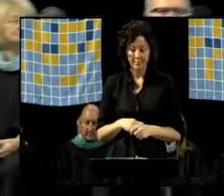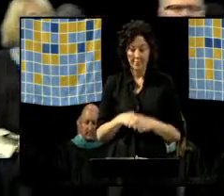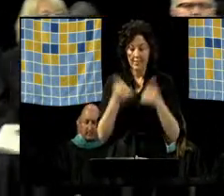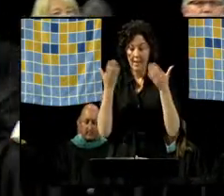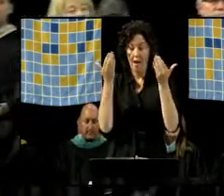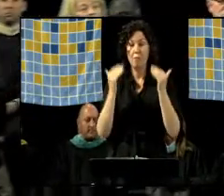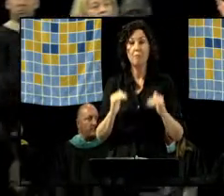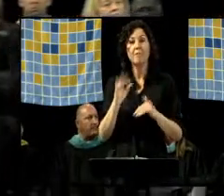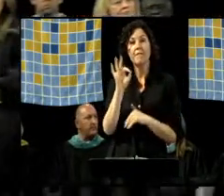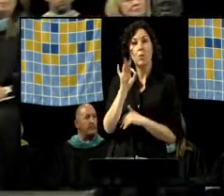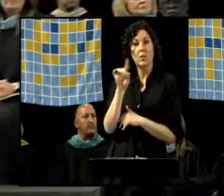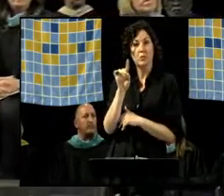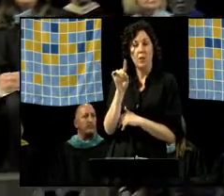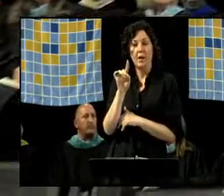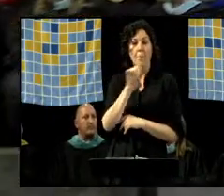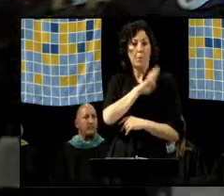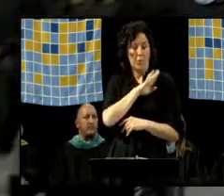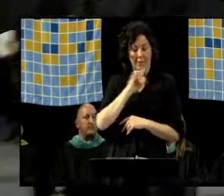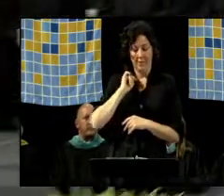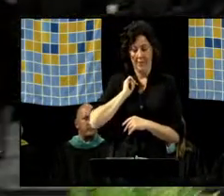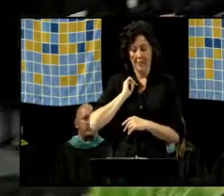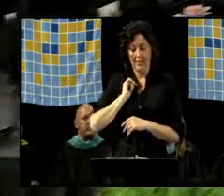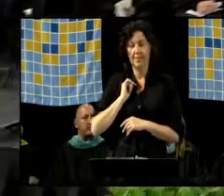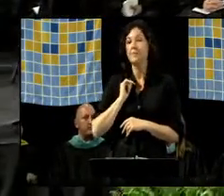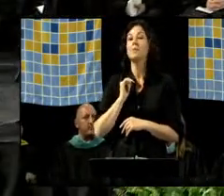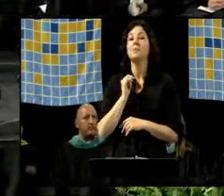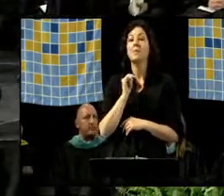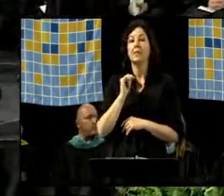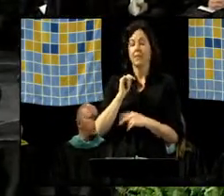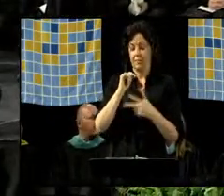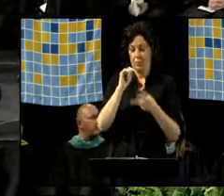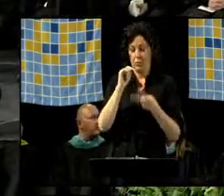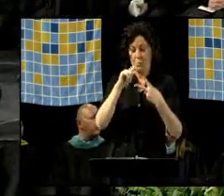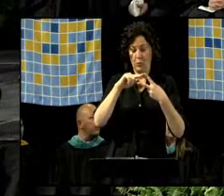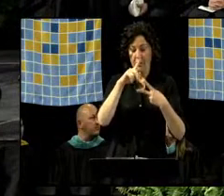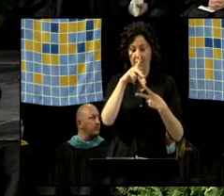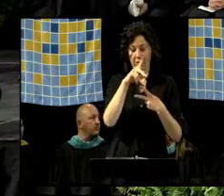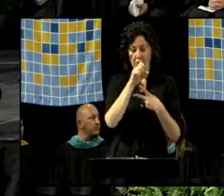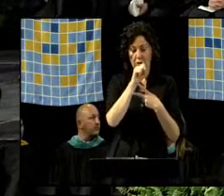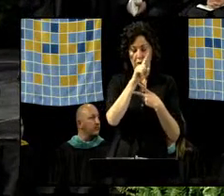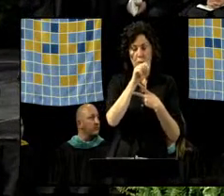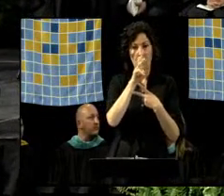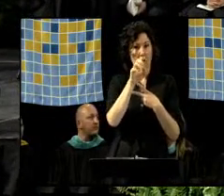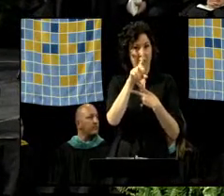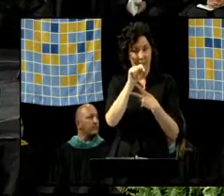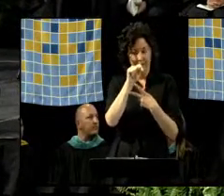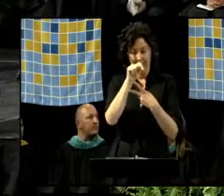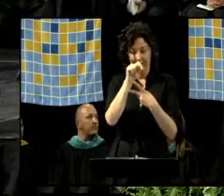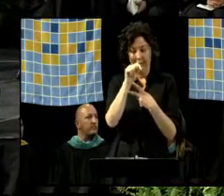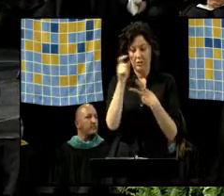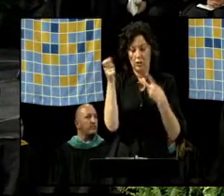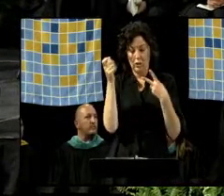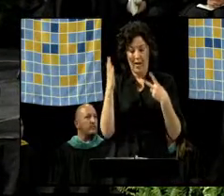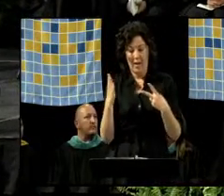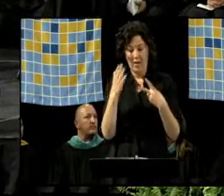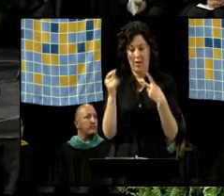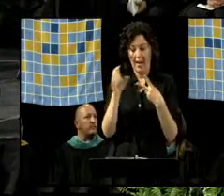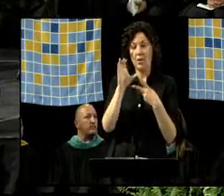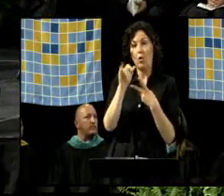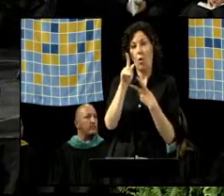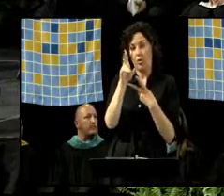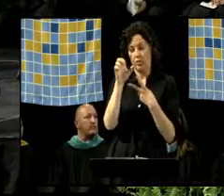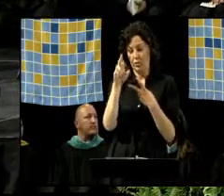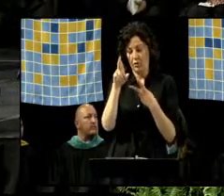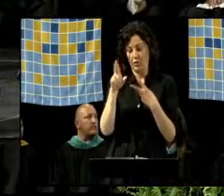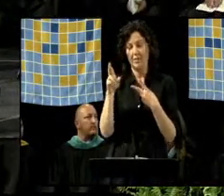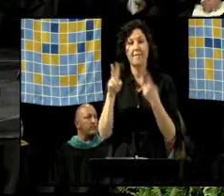Florence One Board of Trustees, Mr. Porter Stewart, Chair, Mrs. Tricia Calder, Vice Chair, Mrs. Kimry